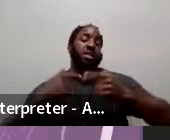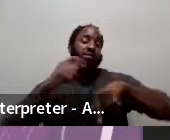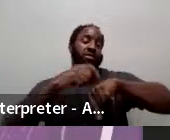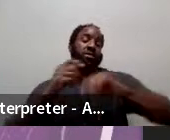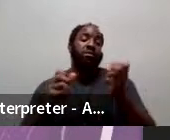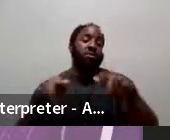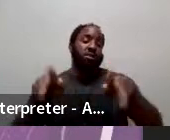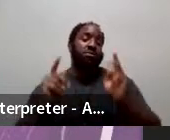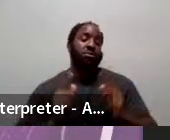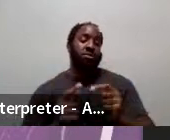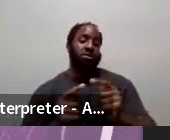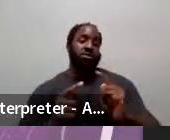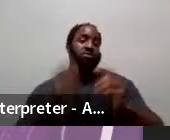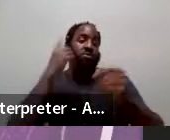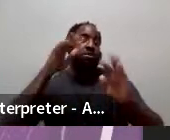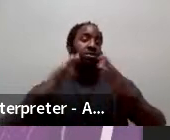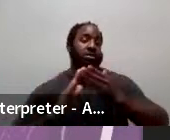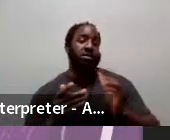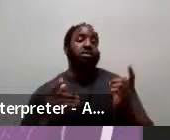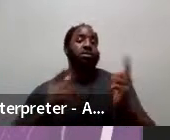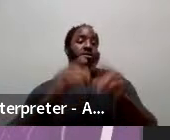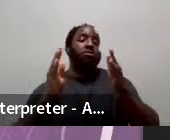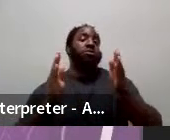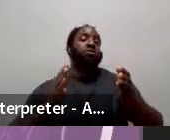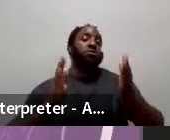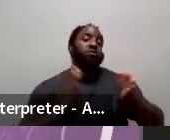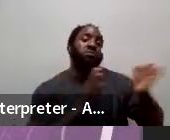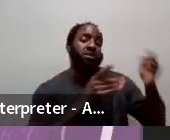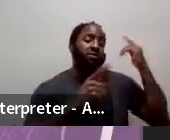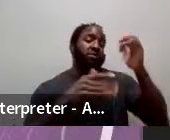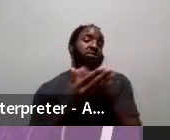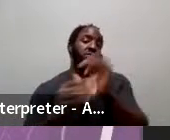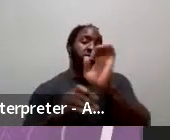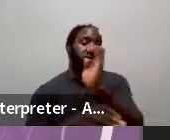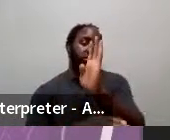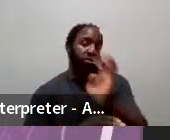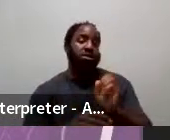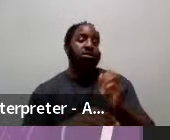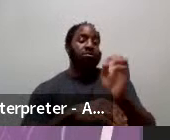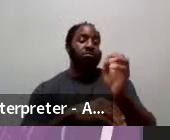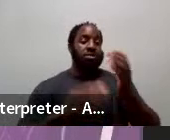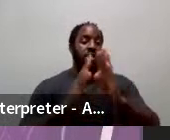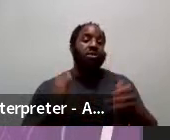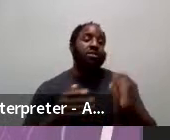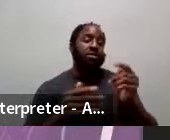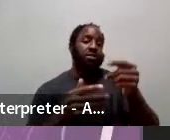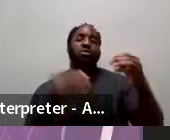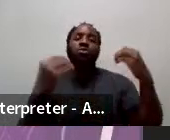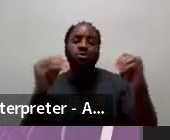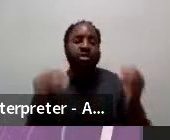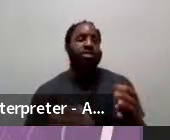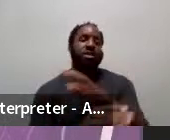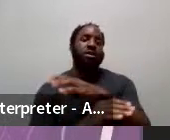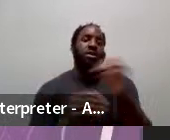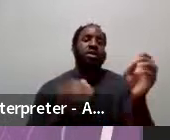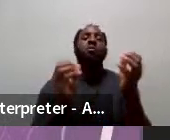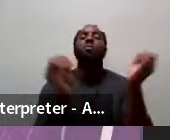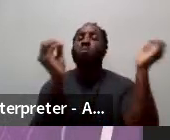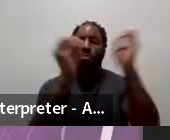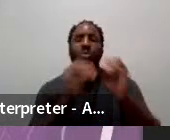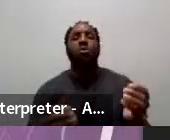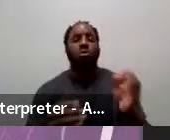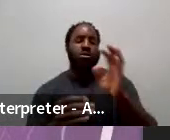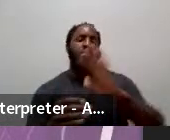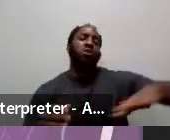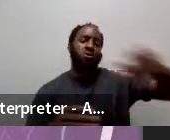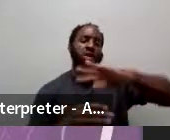the city to plan for new jobs, housing, retail, and much more around the